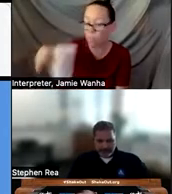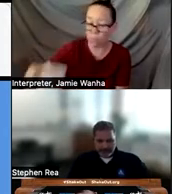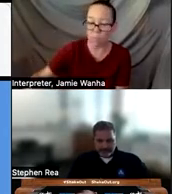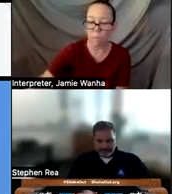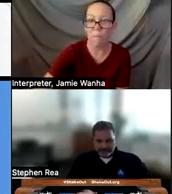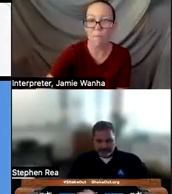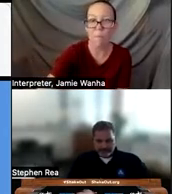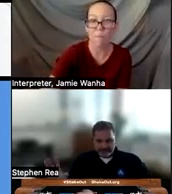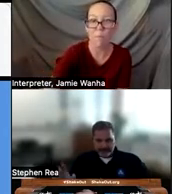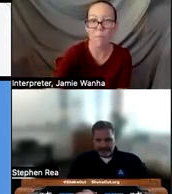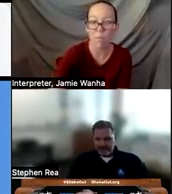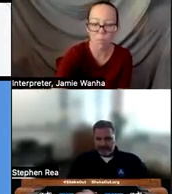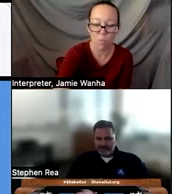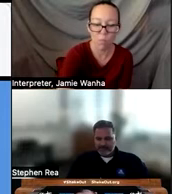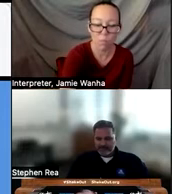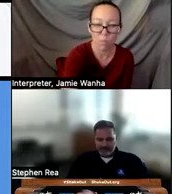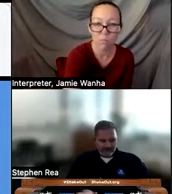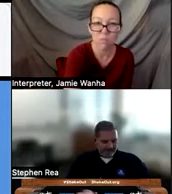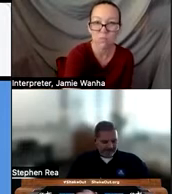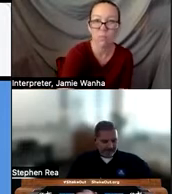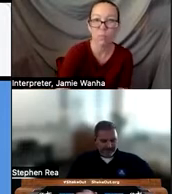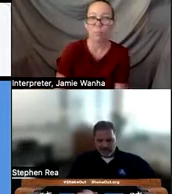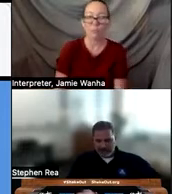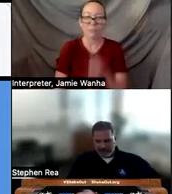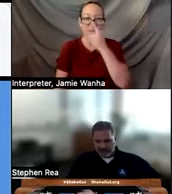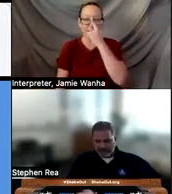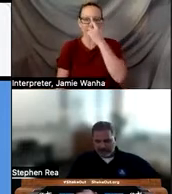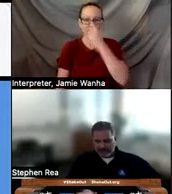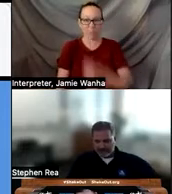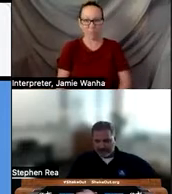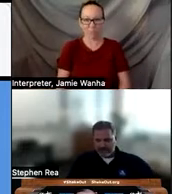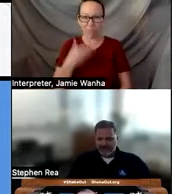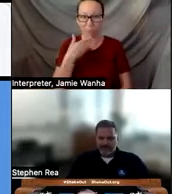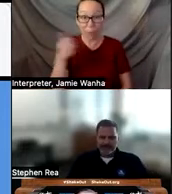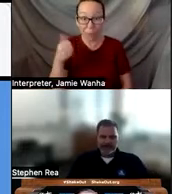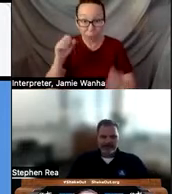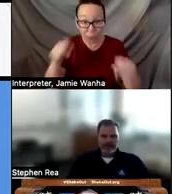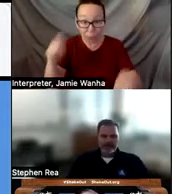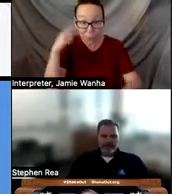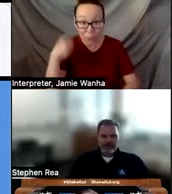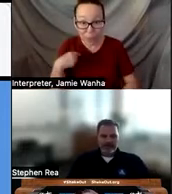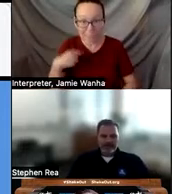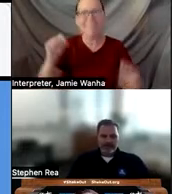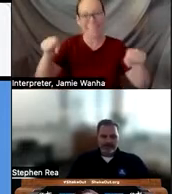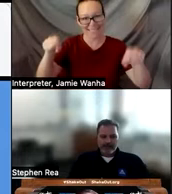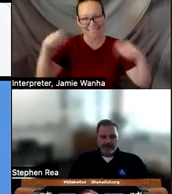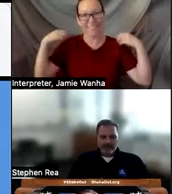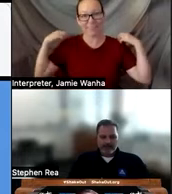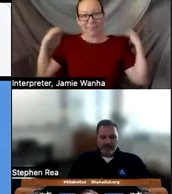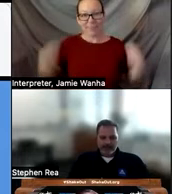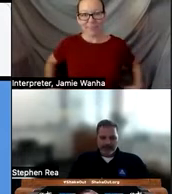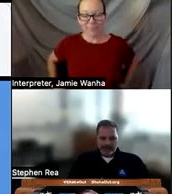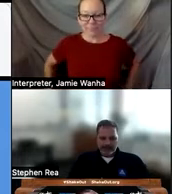Is that better? Yes, sorry. It is. That is something that I shouldn't be doing anymore after all the Zoom meetings I've been in. But I wanted